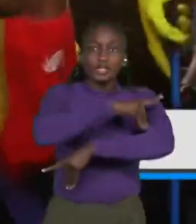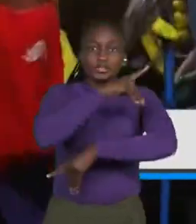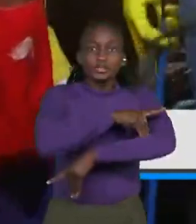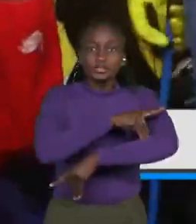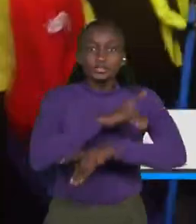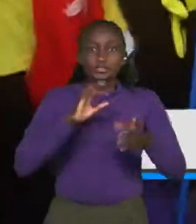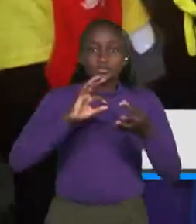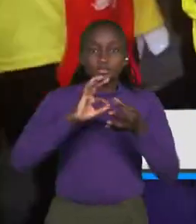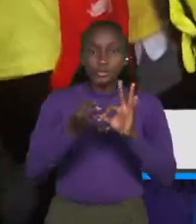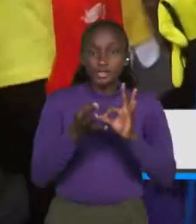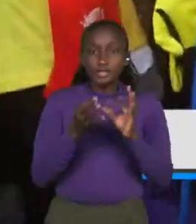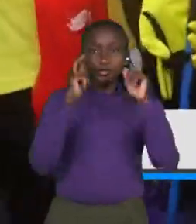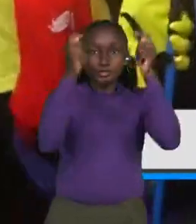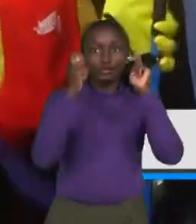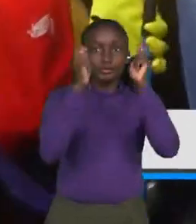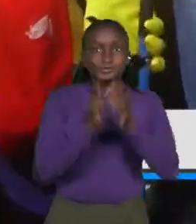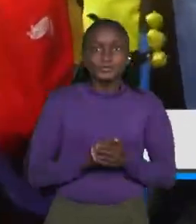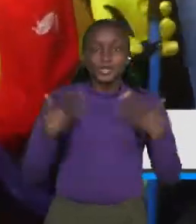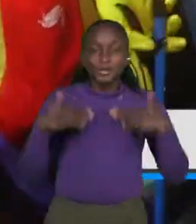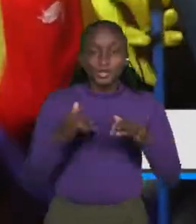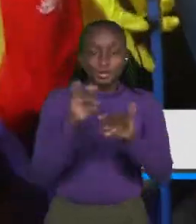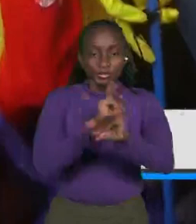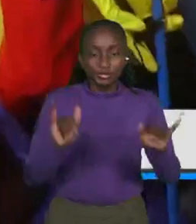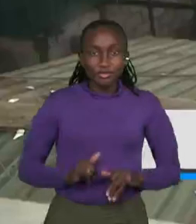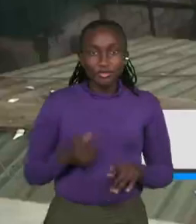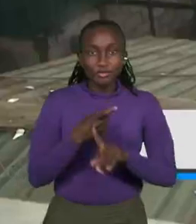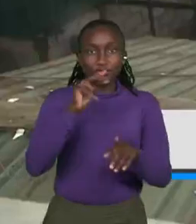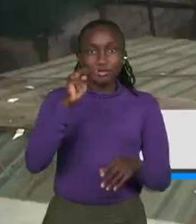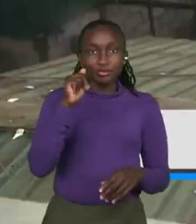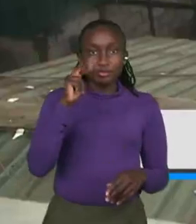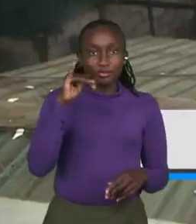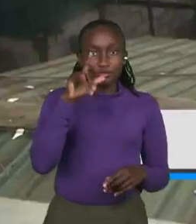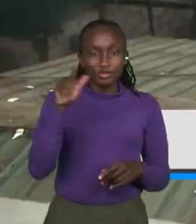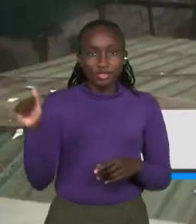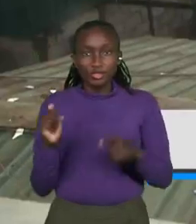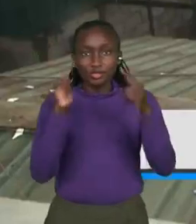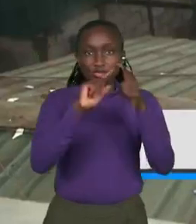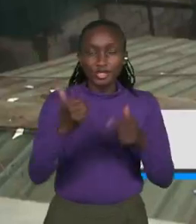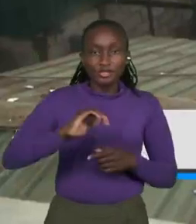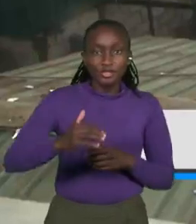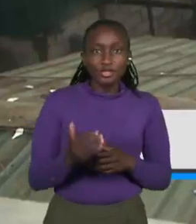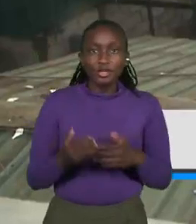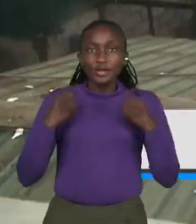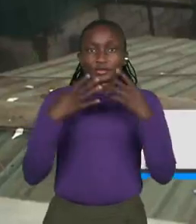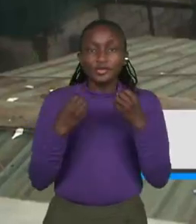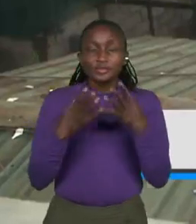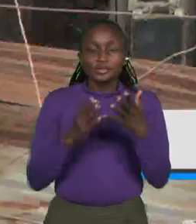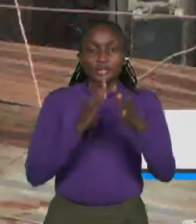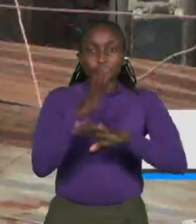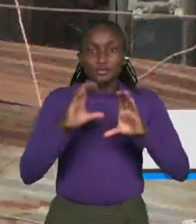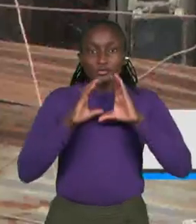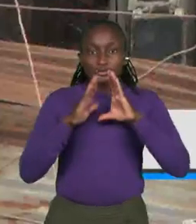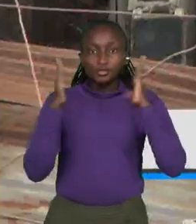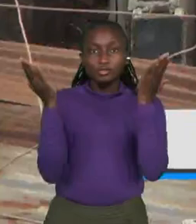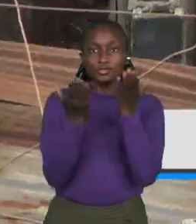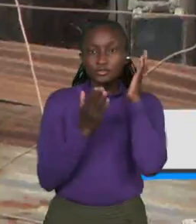protests. Campaigners took part in World Cleanup Day from Manila to the Mediterranean as hundreds of thousands of people across the world take